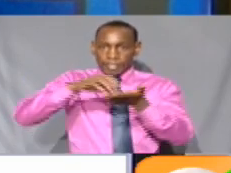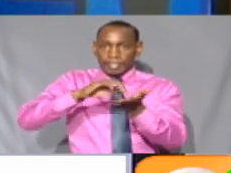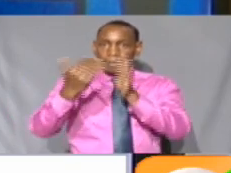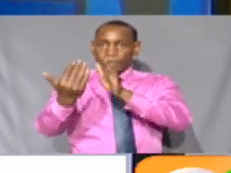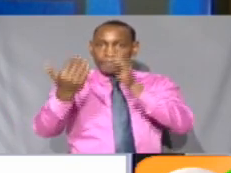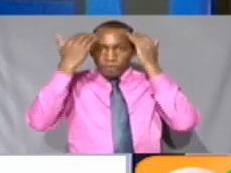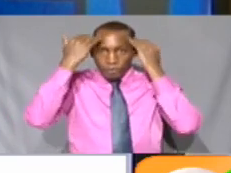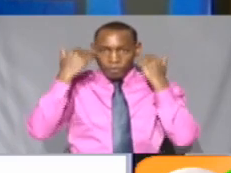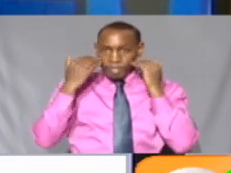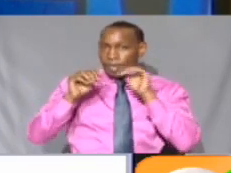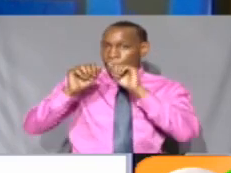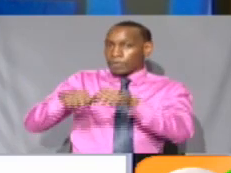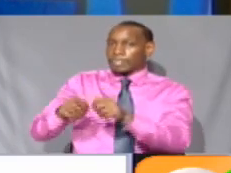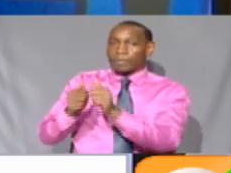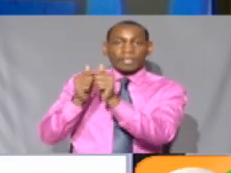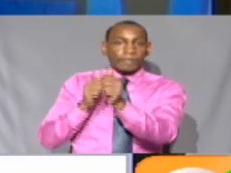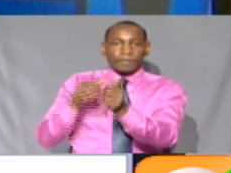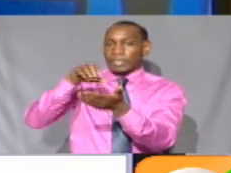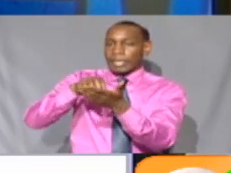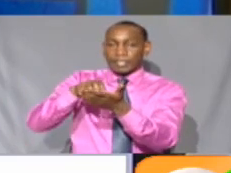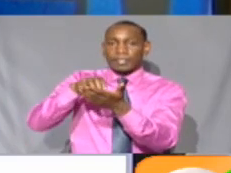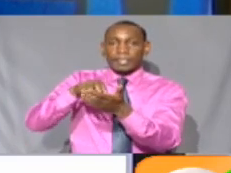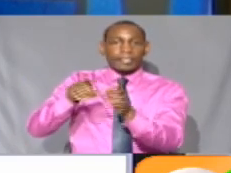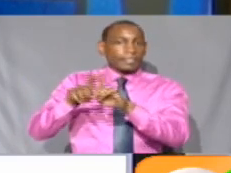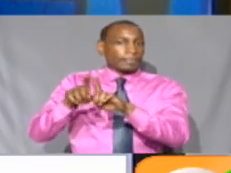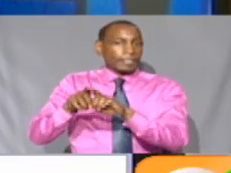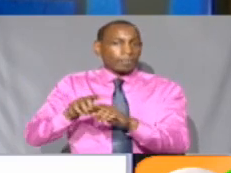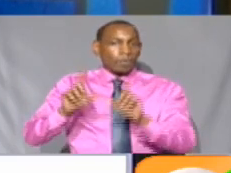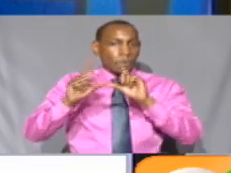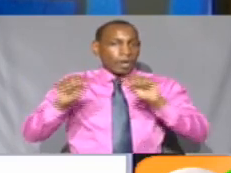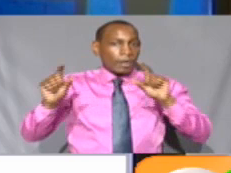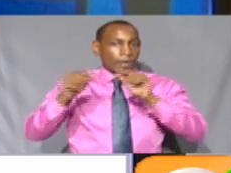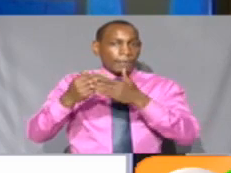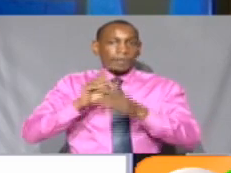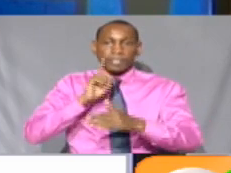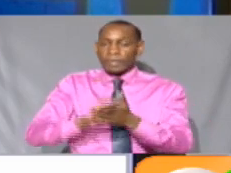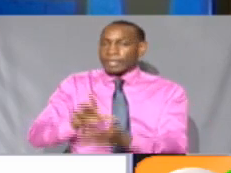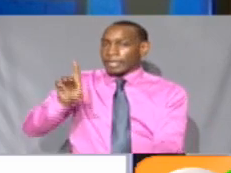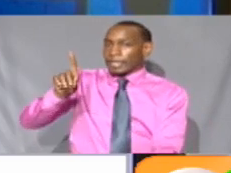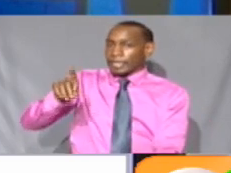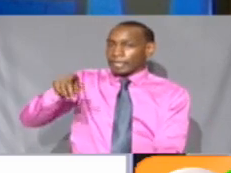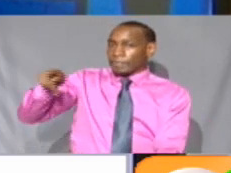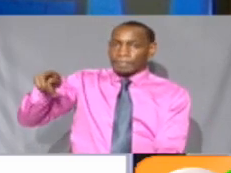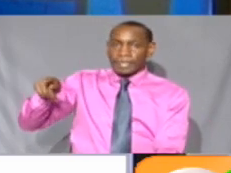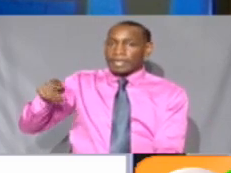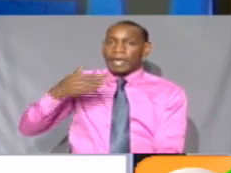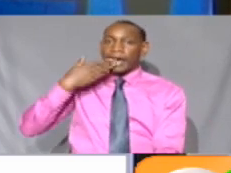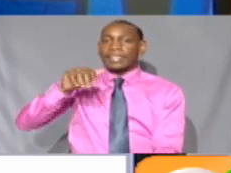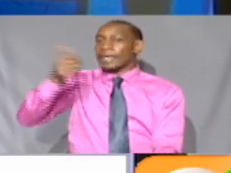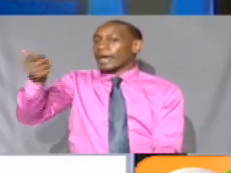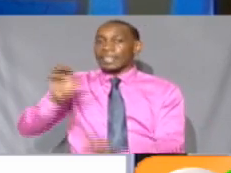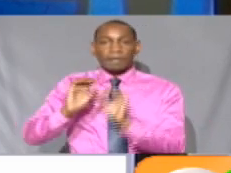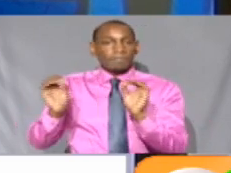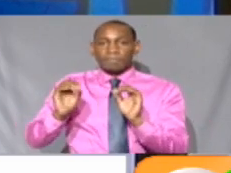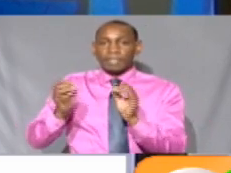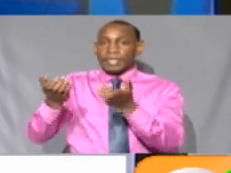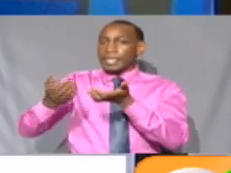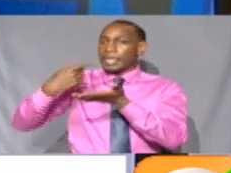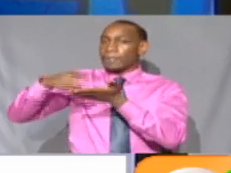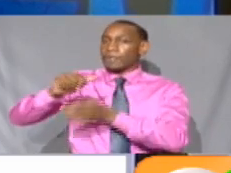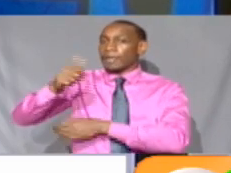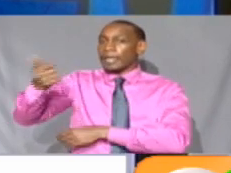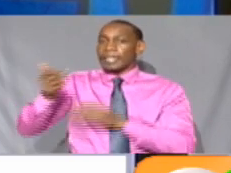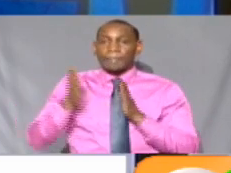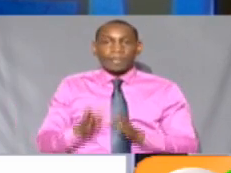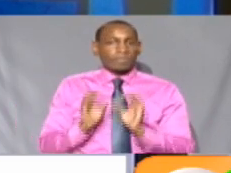court, or he could reject it altogether. And like we said, he answers to no other authority or does not require the consent of any